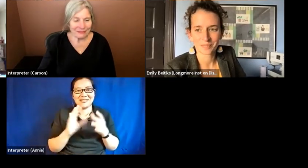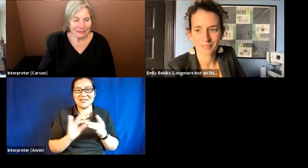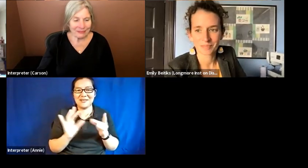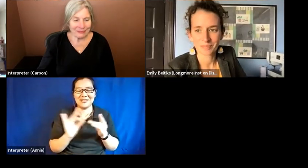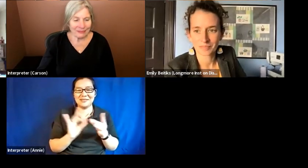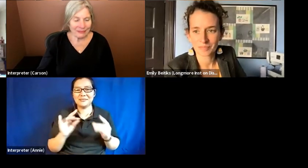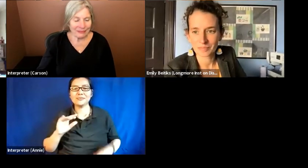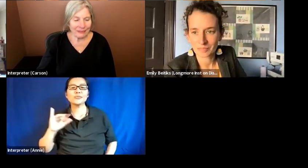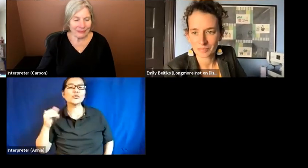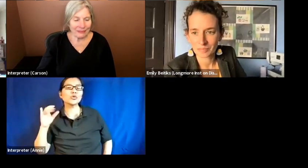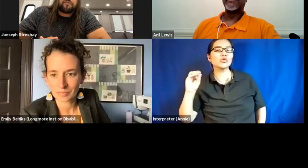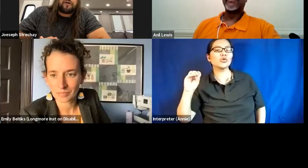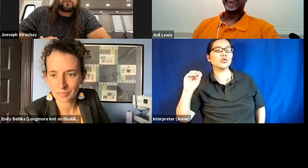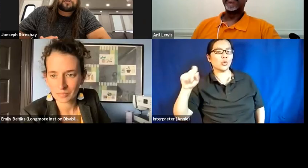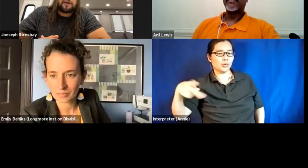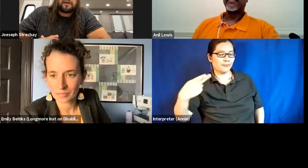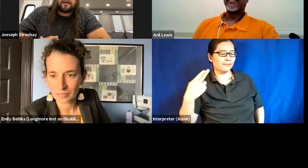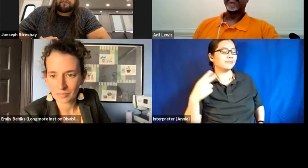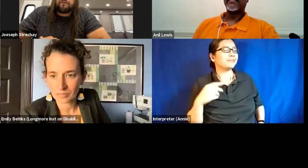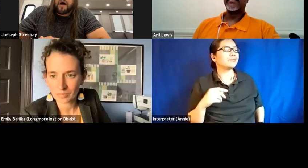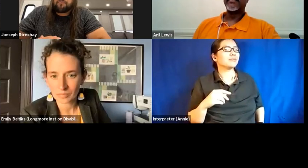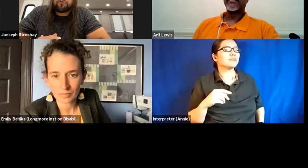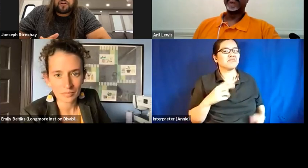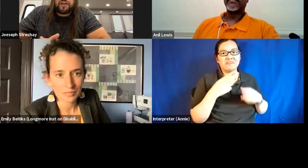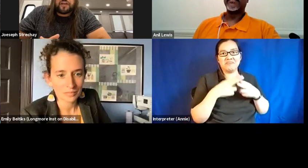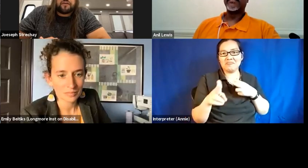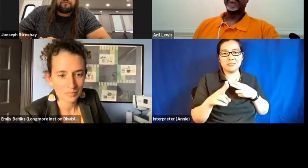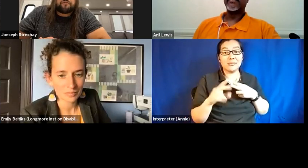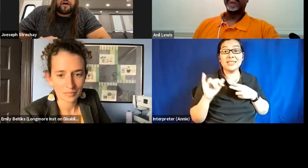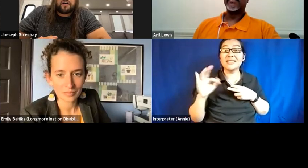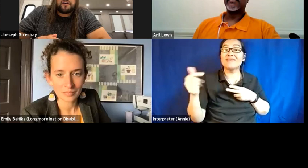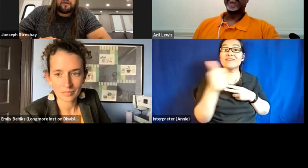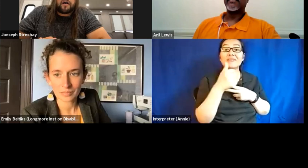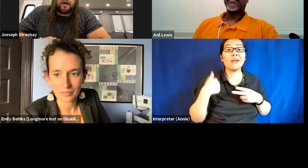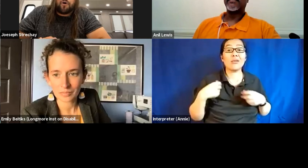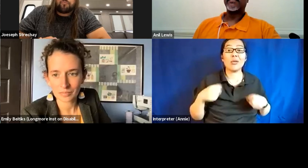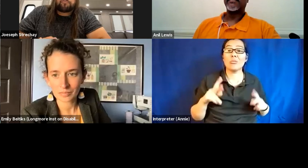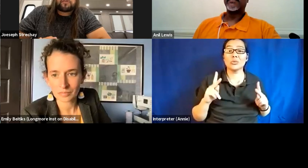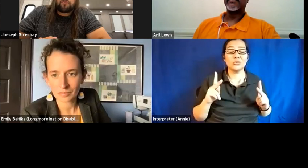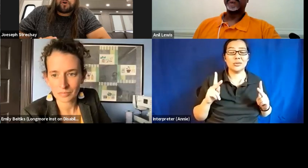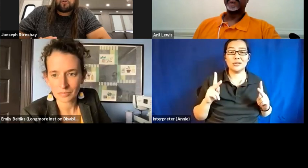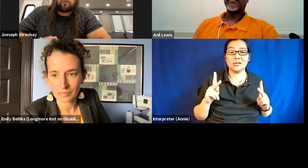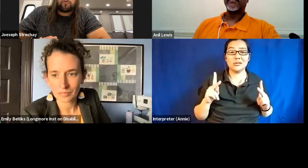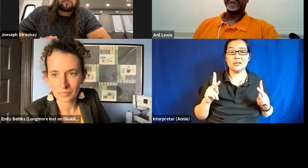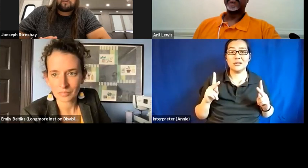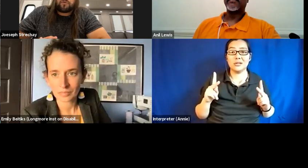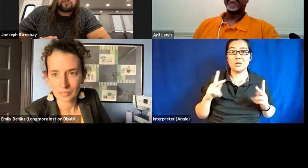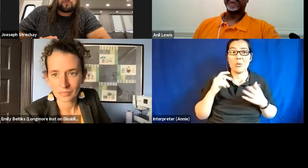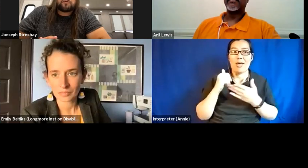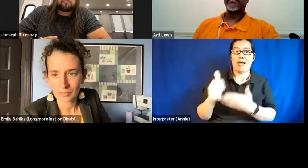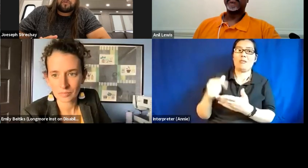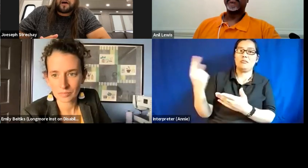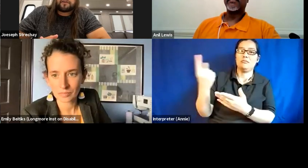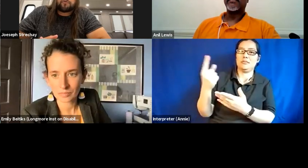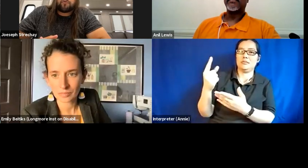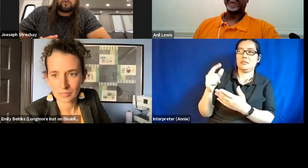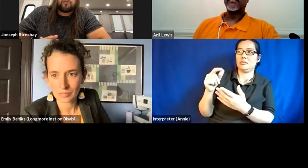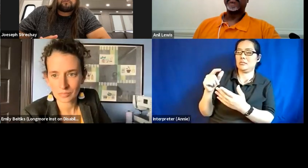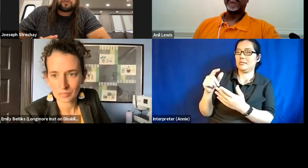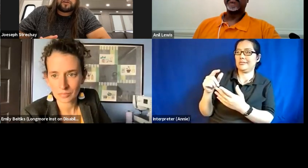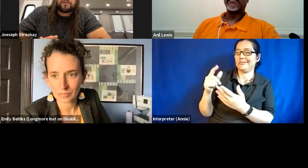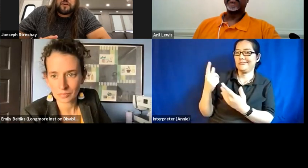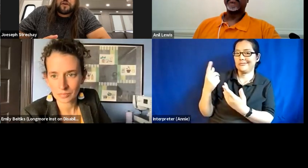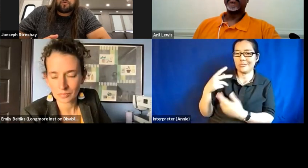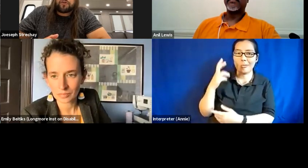Hi, this is Joe. I'll say something brief. I'll just say, if you have the opportunity to give, help someone who is a person who is blind